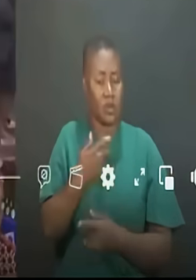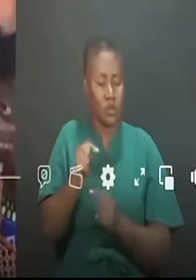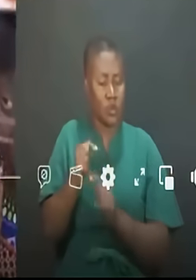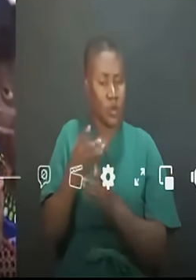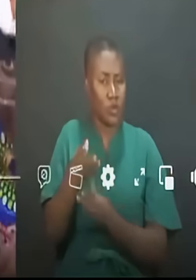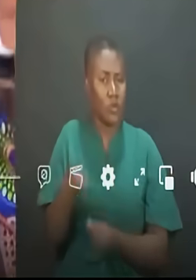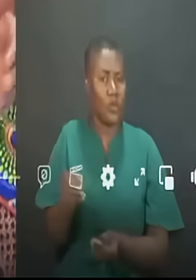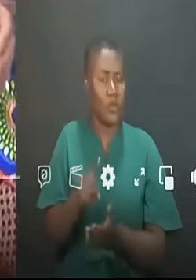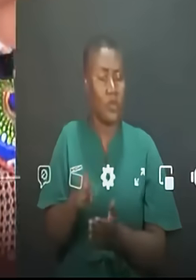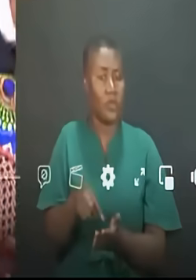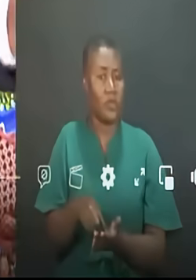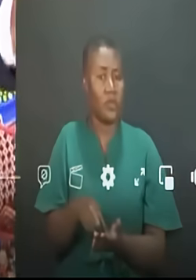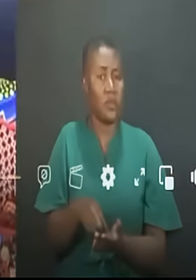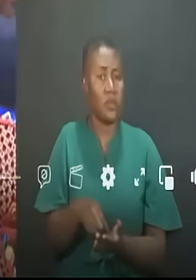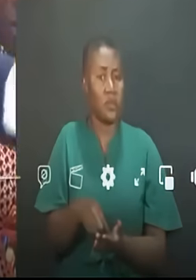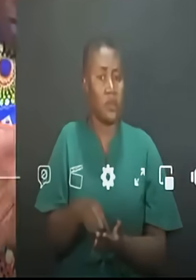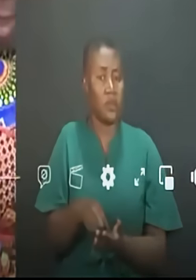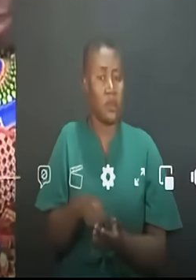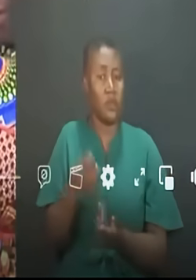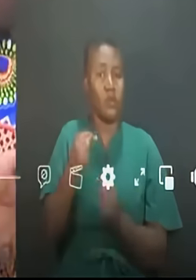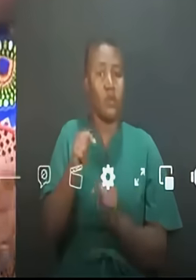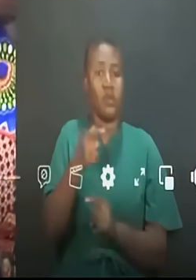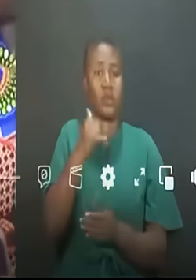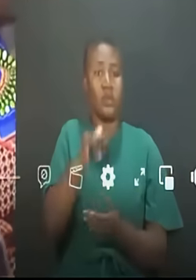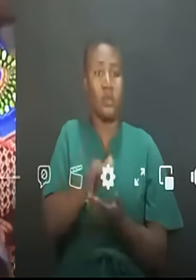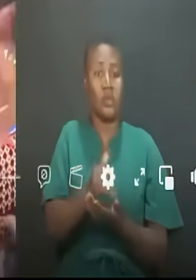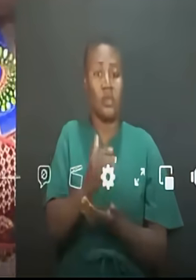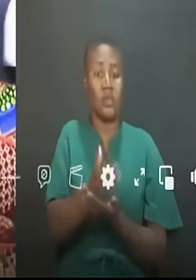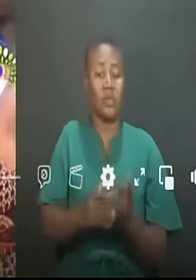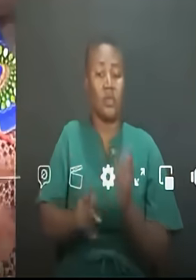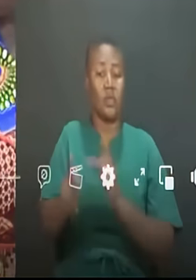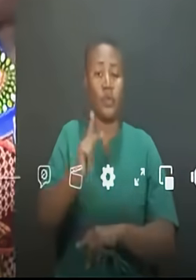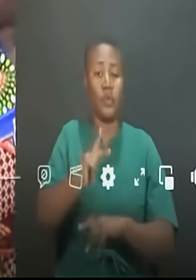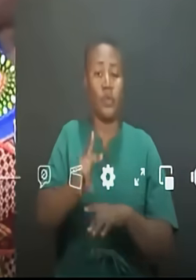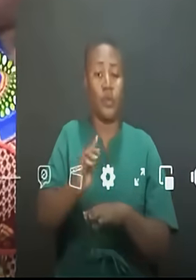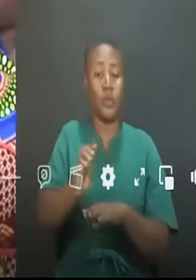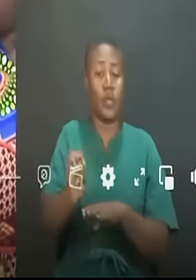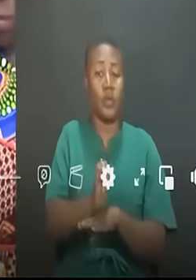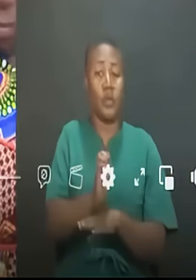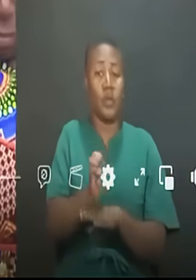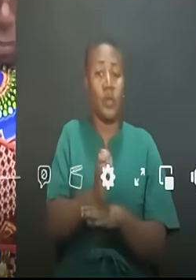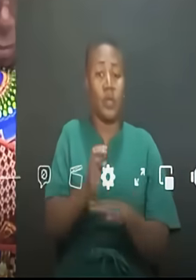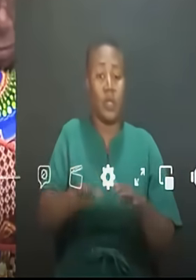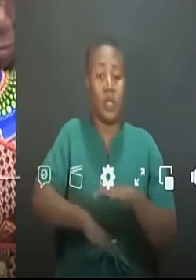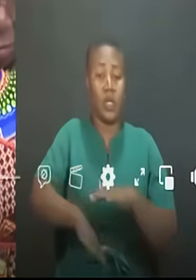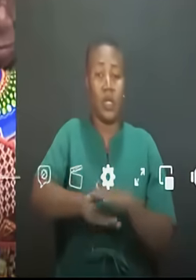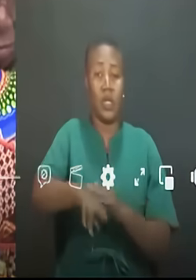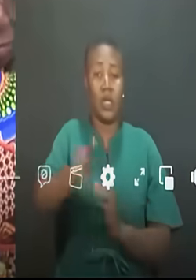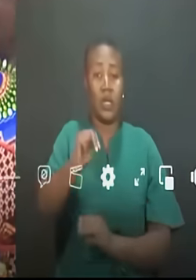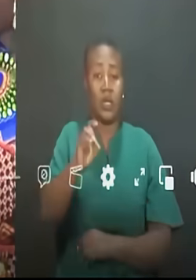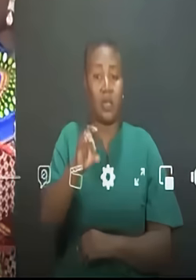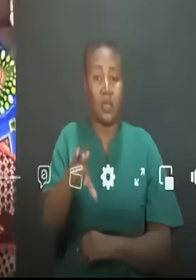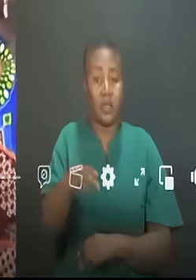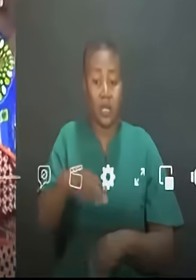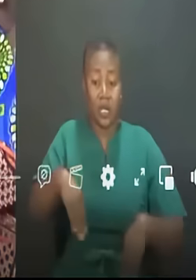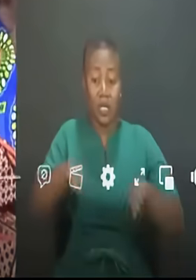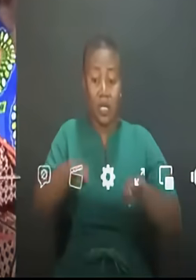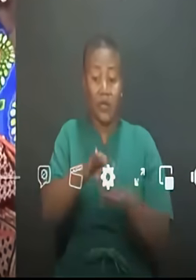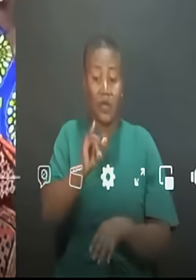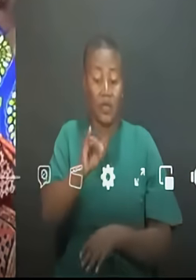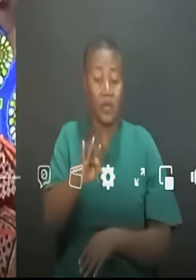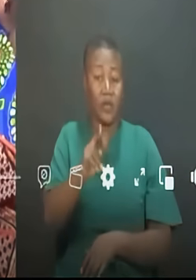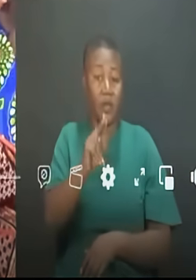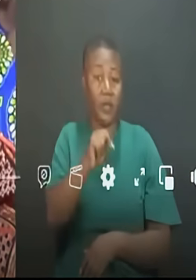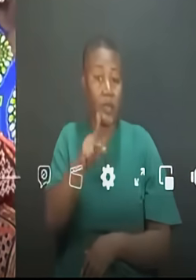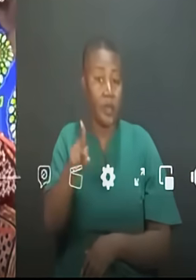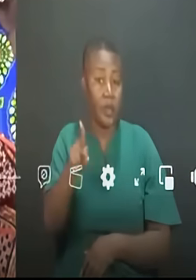I said some people were employed under NDC, even if they were MPP, are they not Ghanaians? And if you are